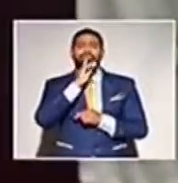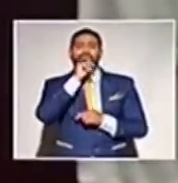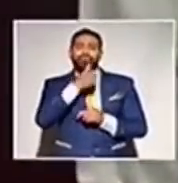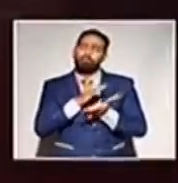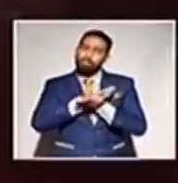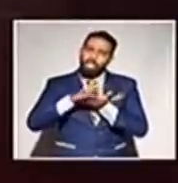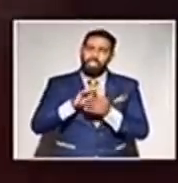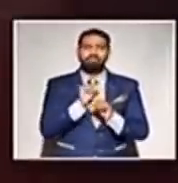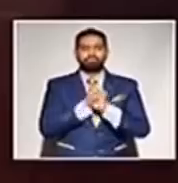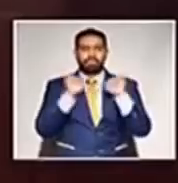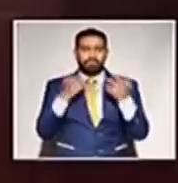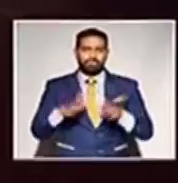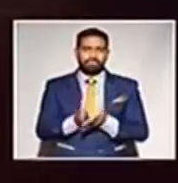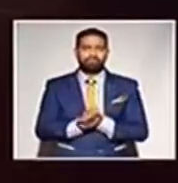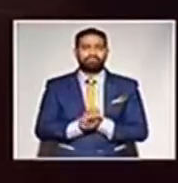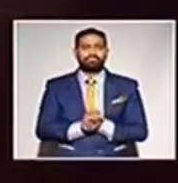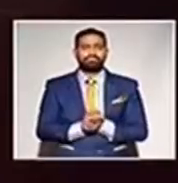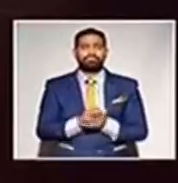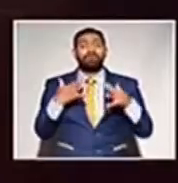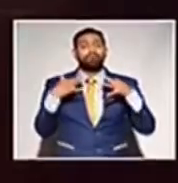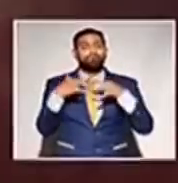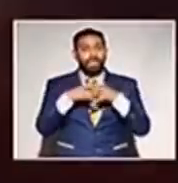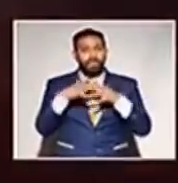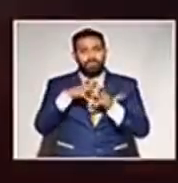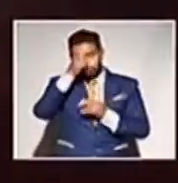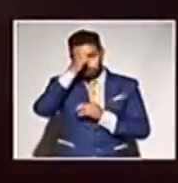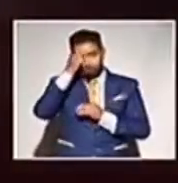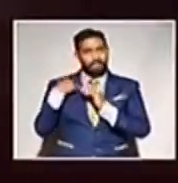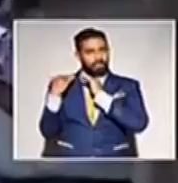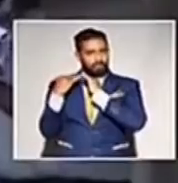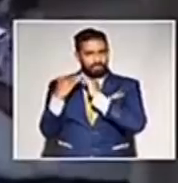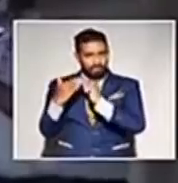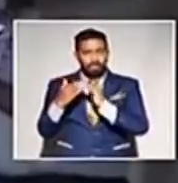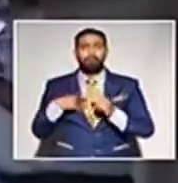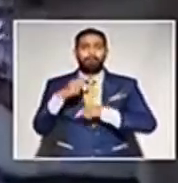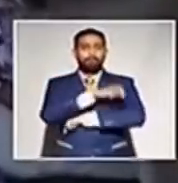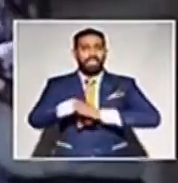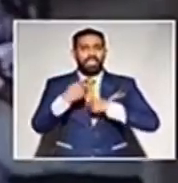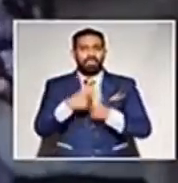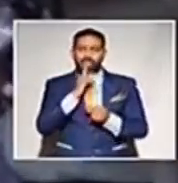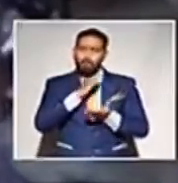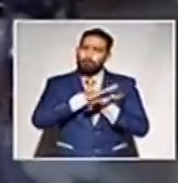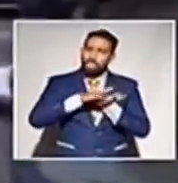The Vallavatha Methodist Church had organized a silent protest last evening.